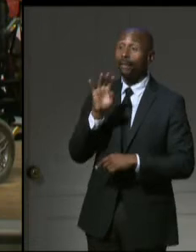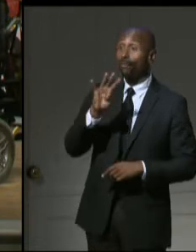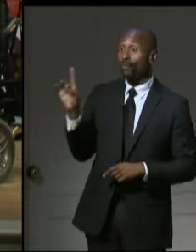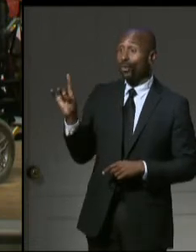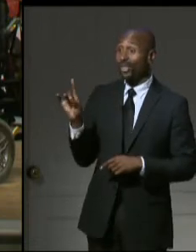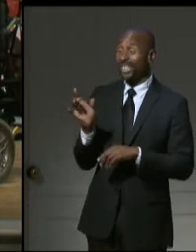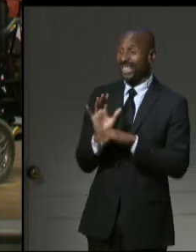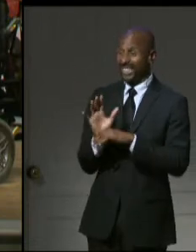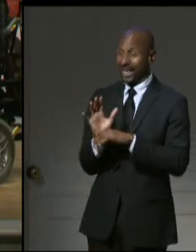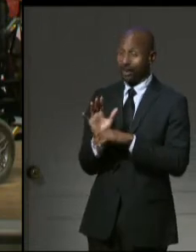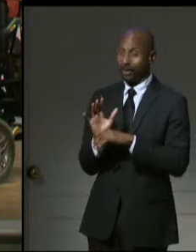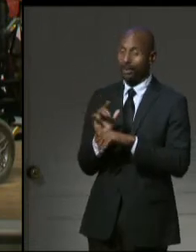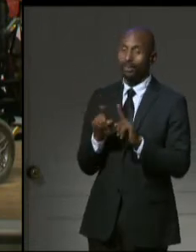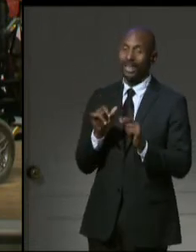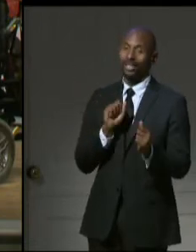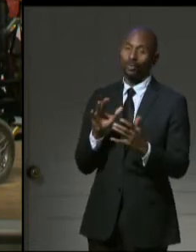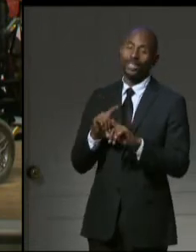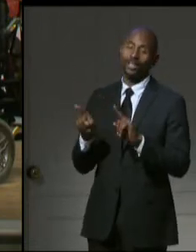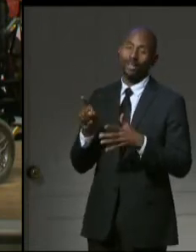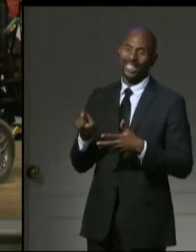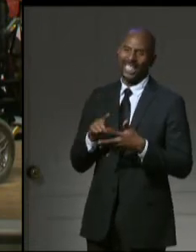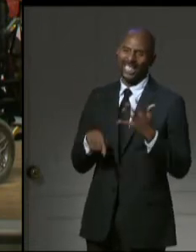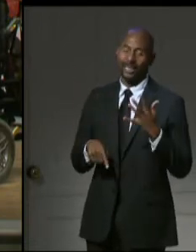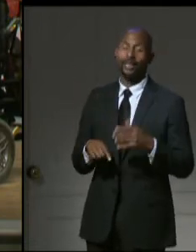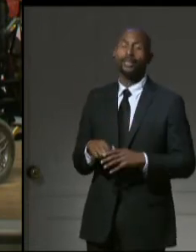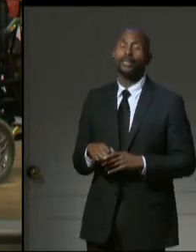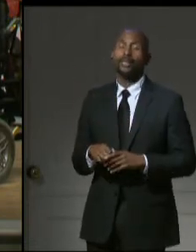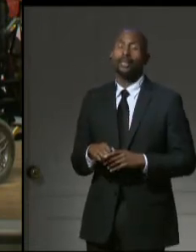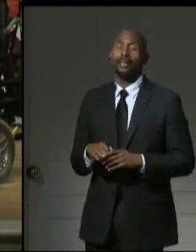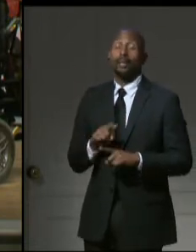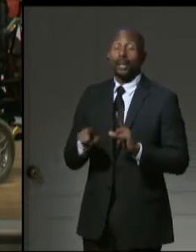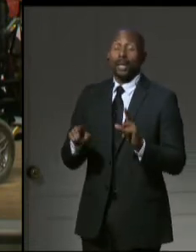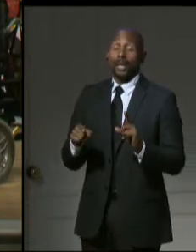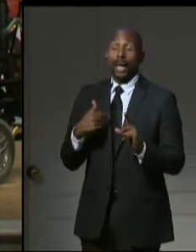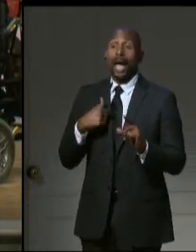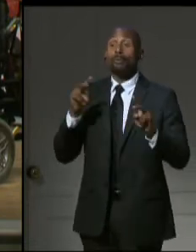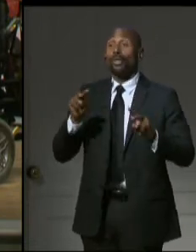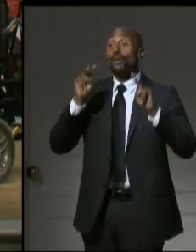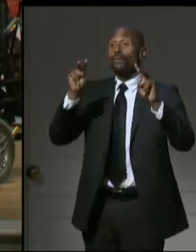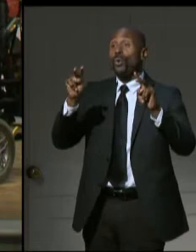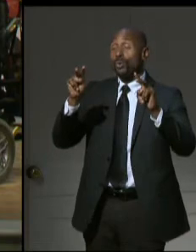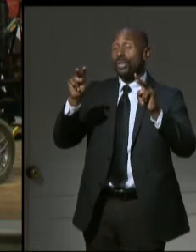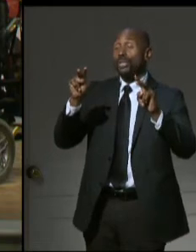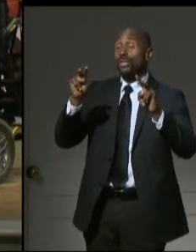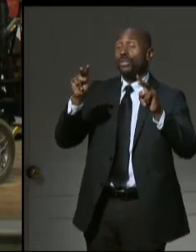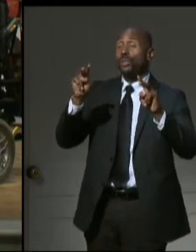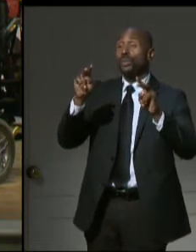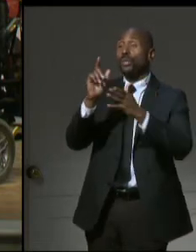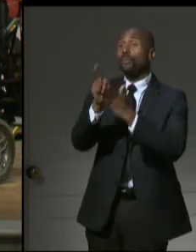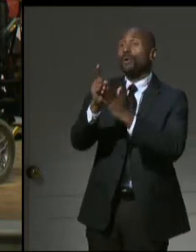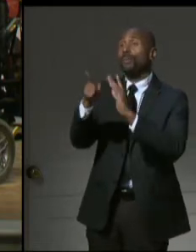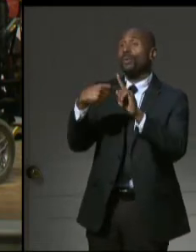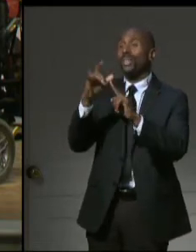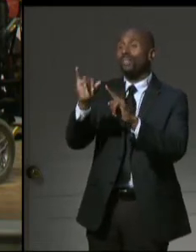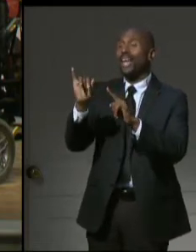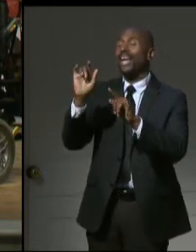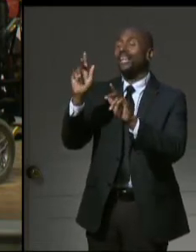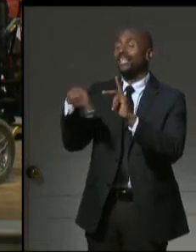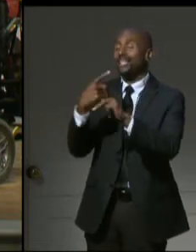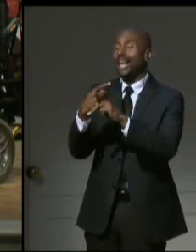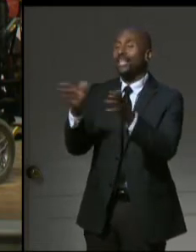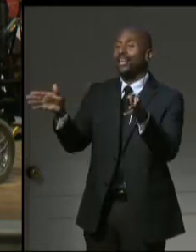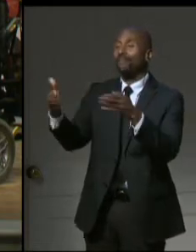really addressing different needs. However, I would be so looking forward to the day when that kind of room where you can